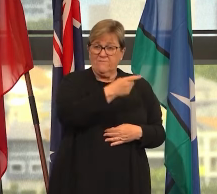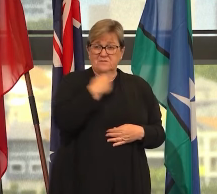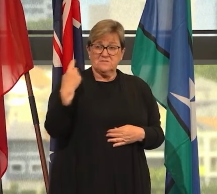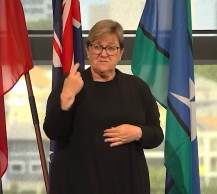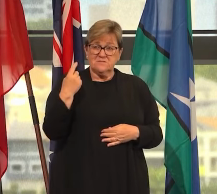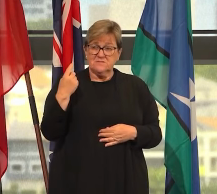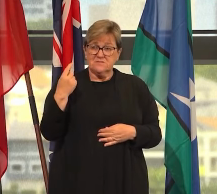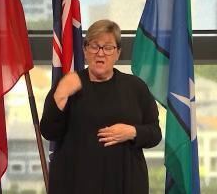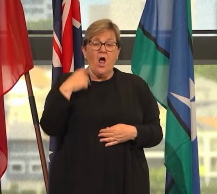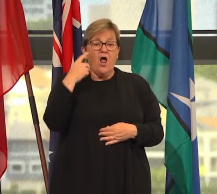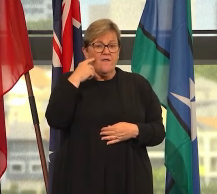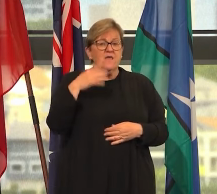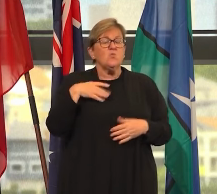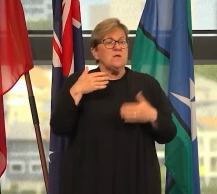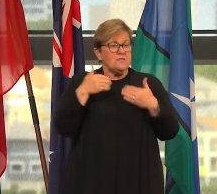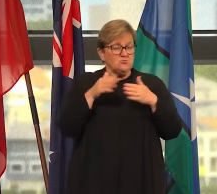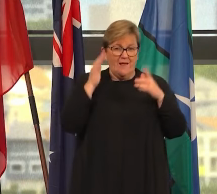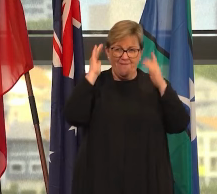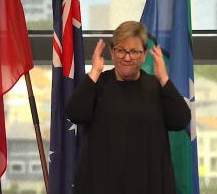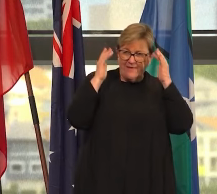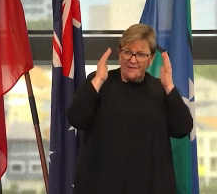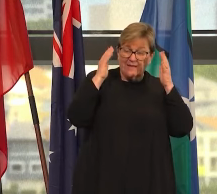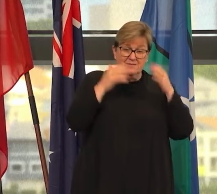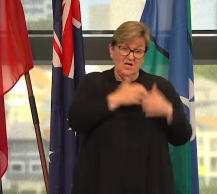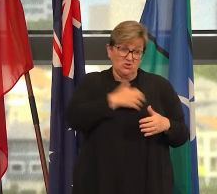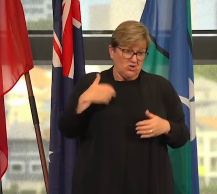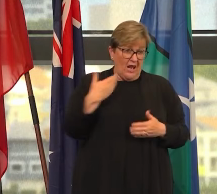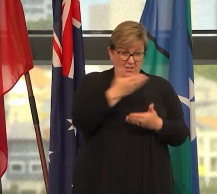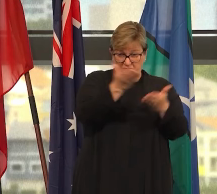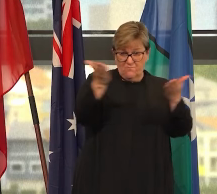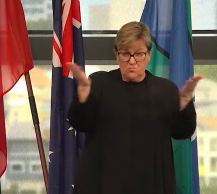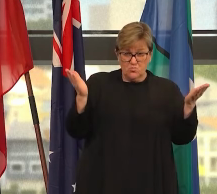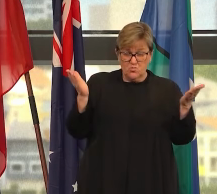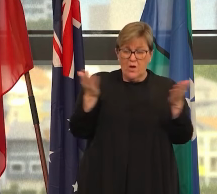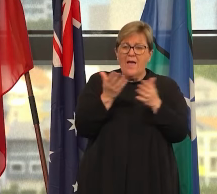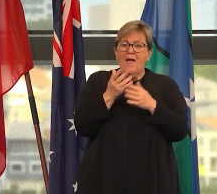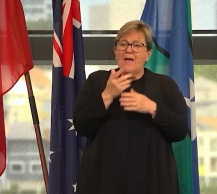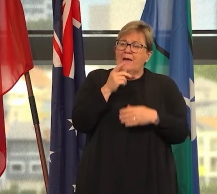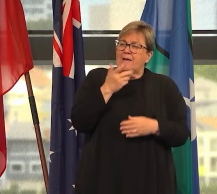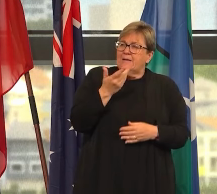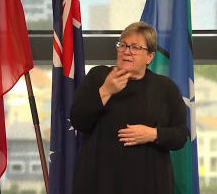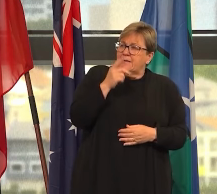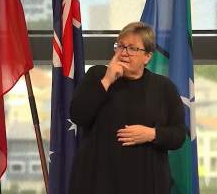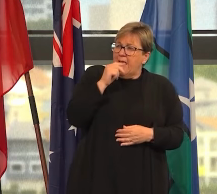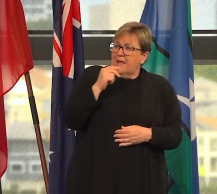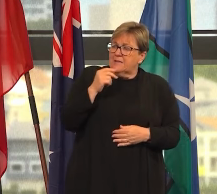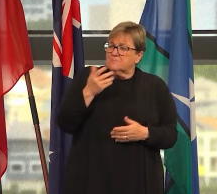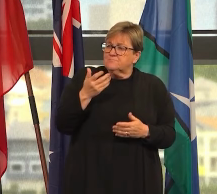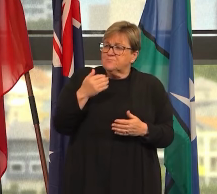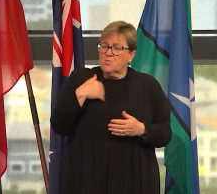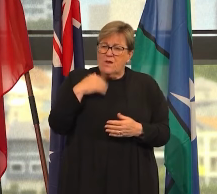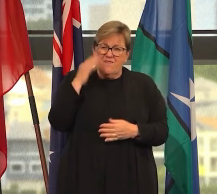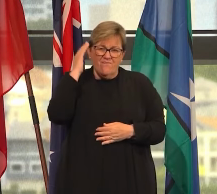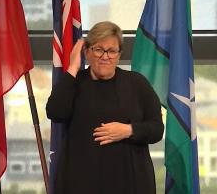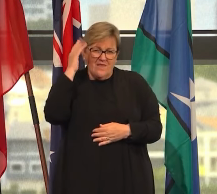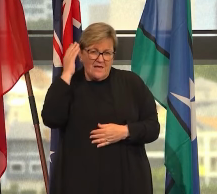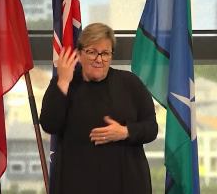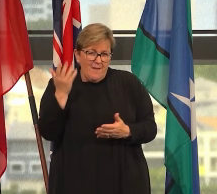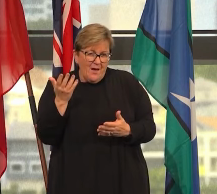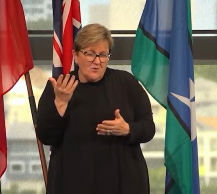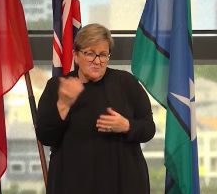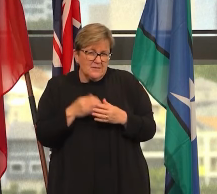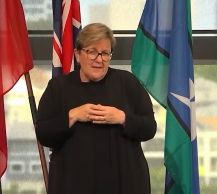of the person with disability and stop asking them to move into our world? Because everything that we design is designed by people